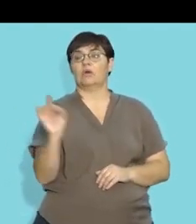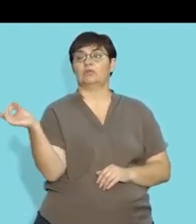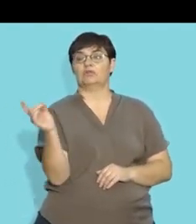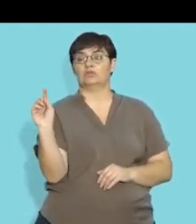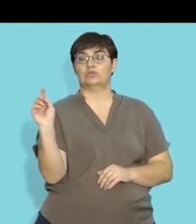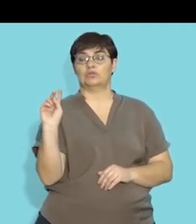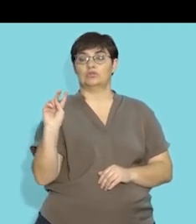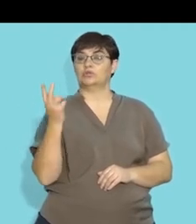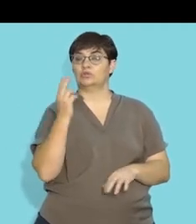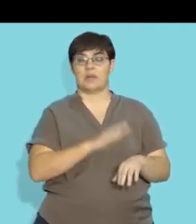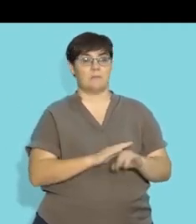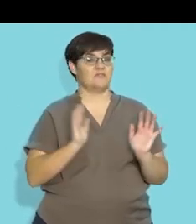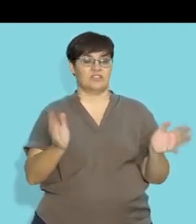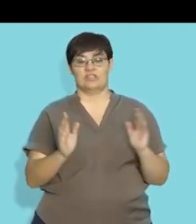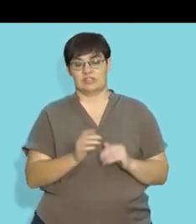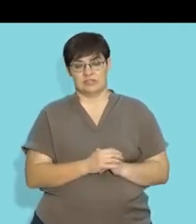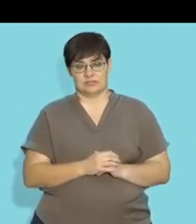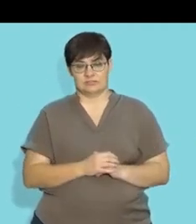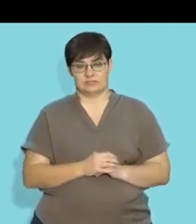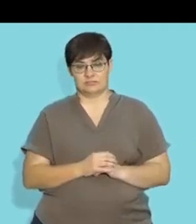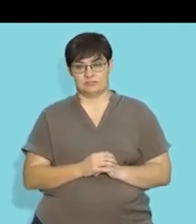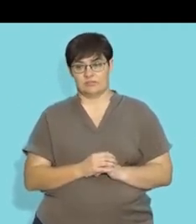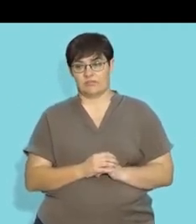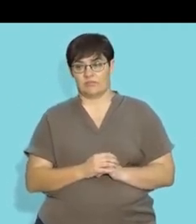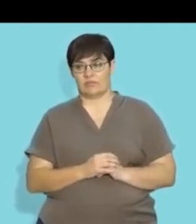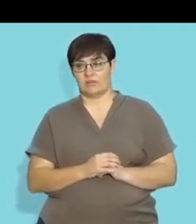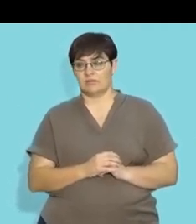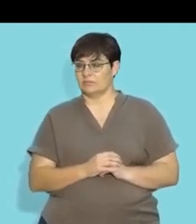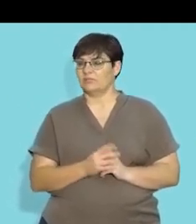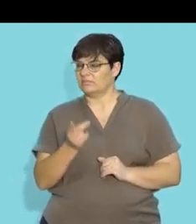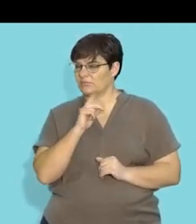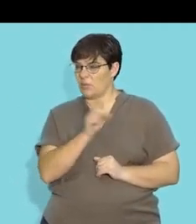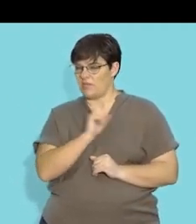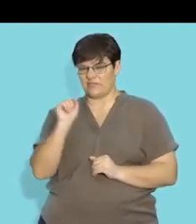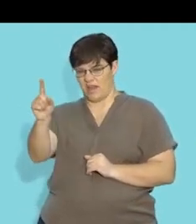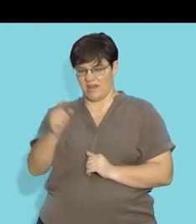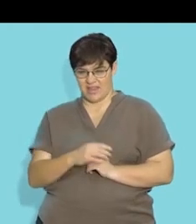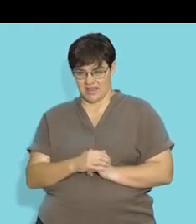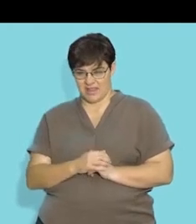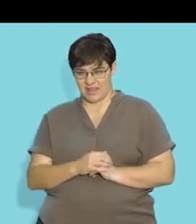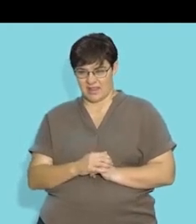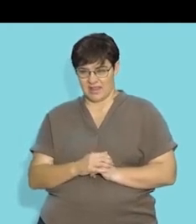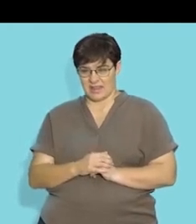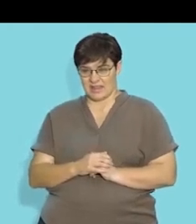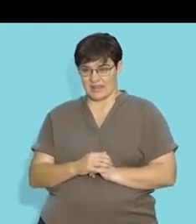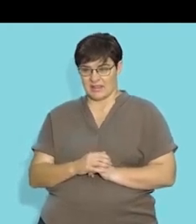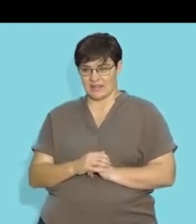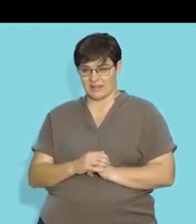go to the shop on average twice. Kind of makes sense. I mean,